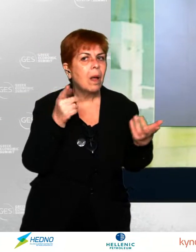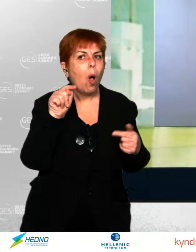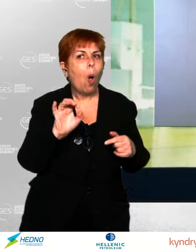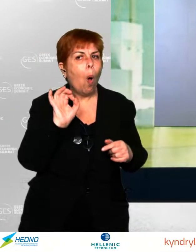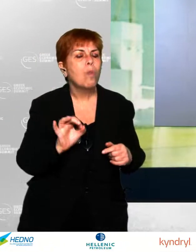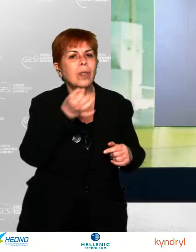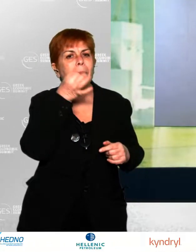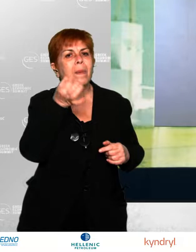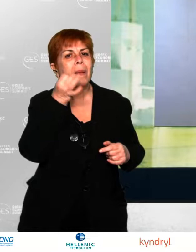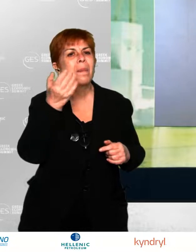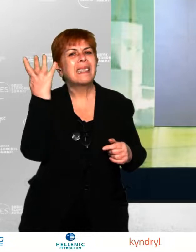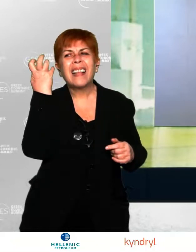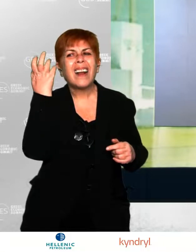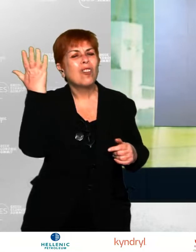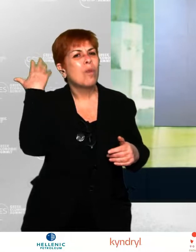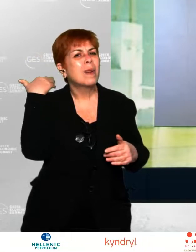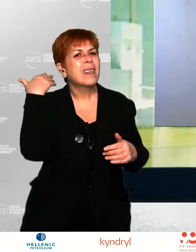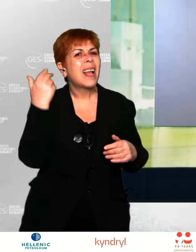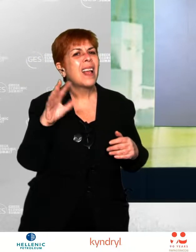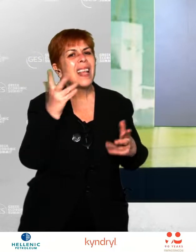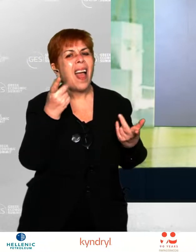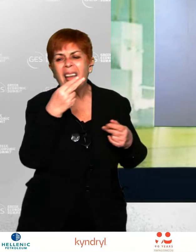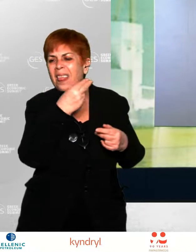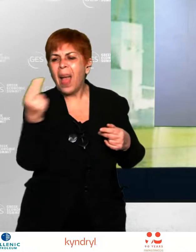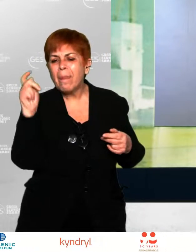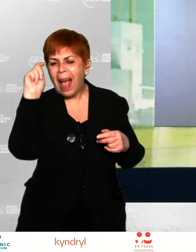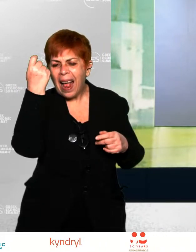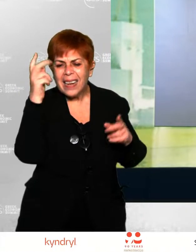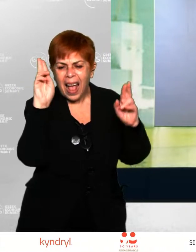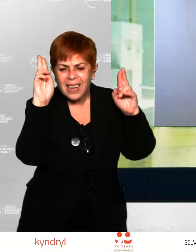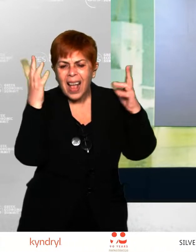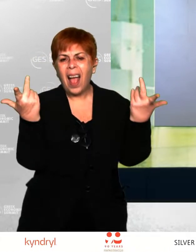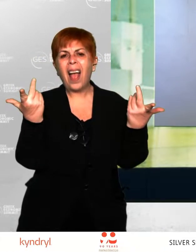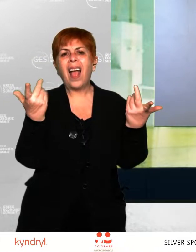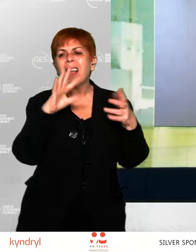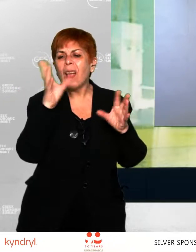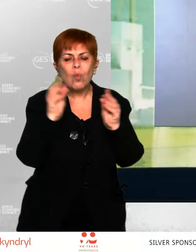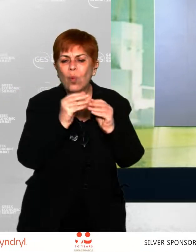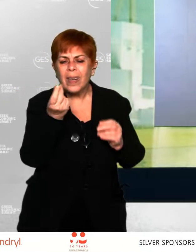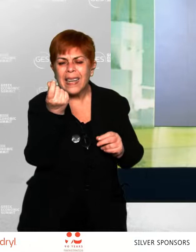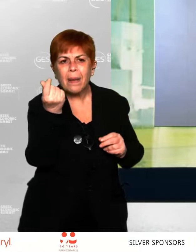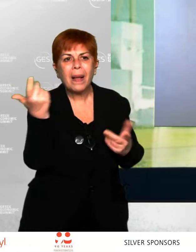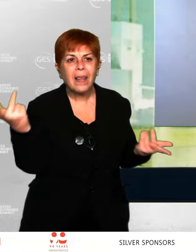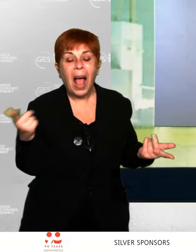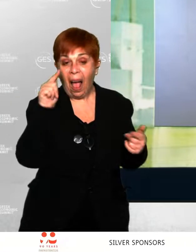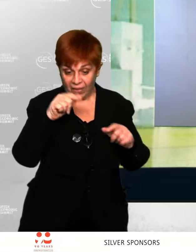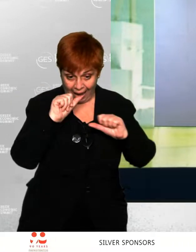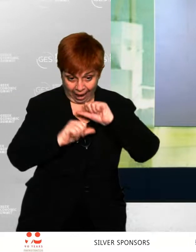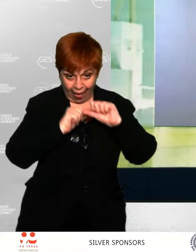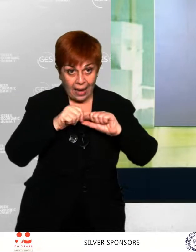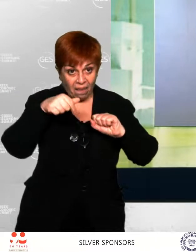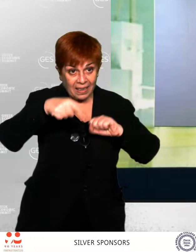and resources, but doesn't the change that is underway sort of puts actual limits to growth? If we